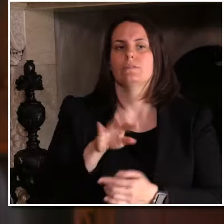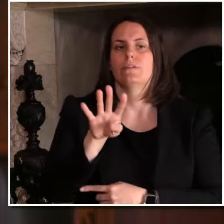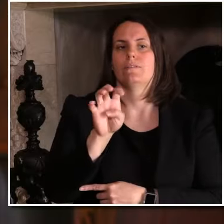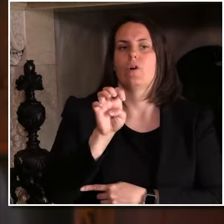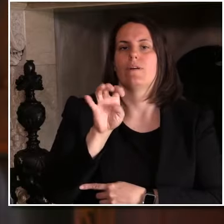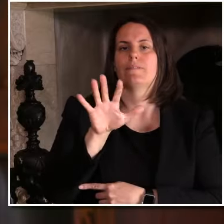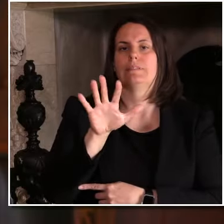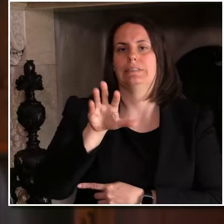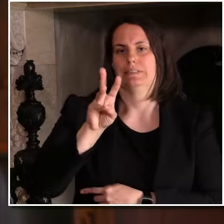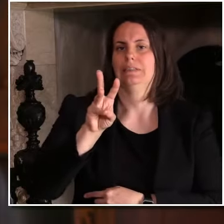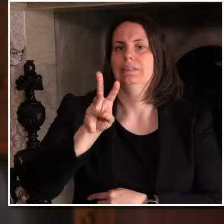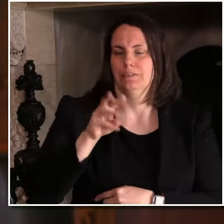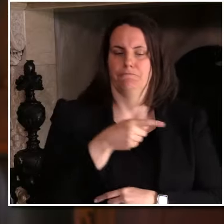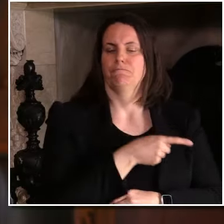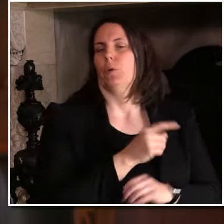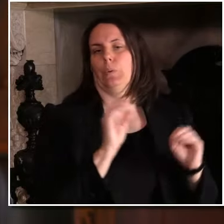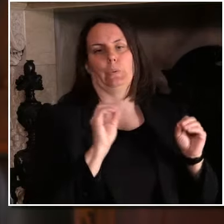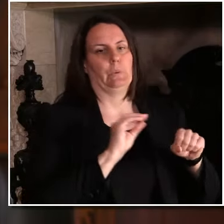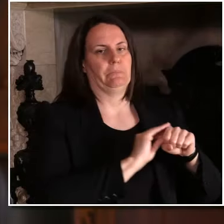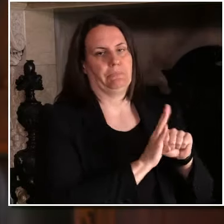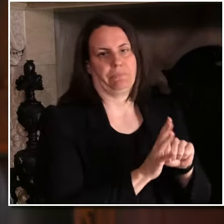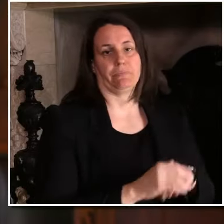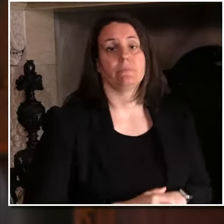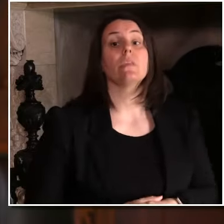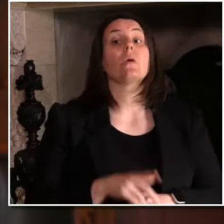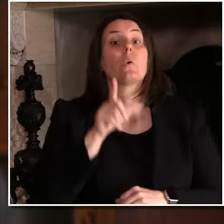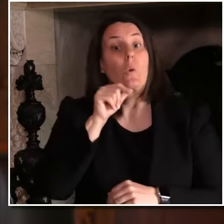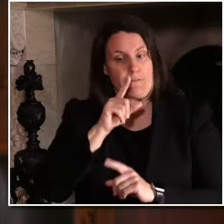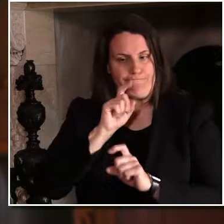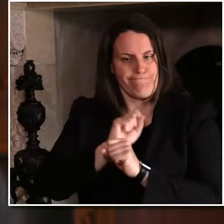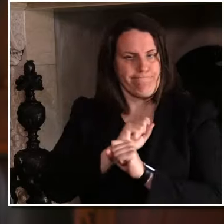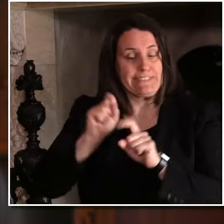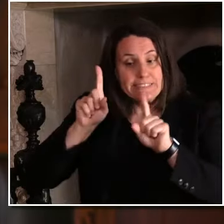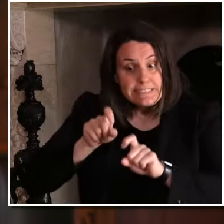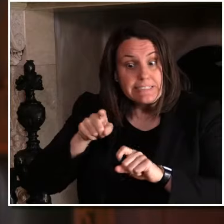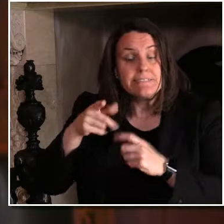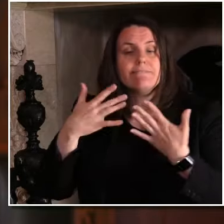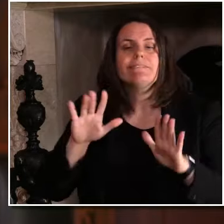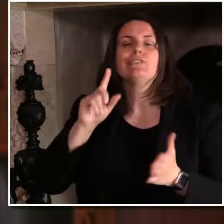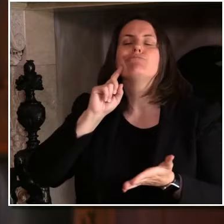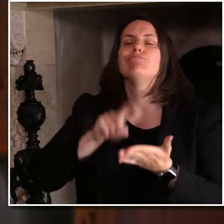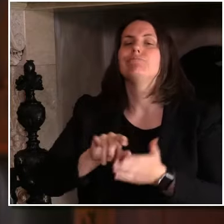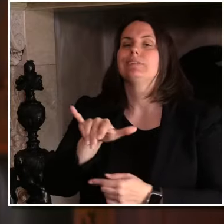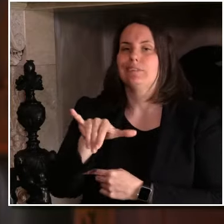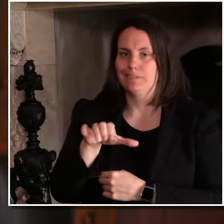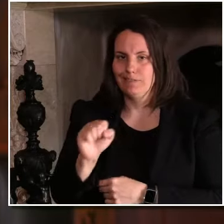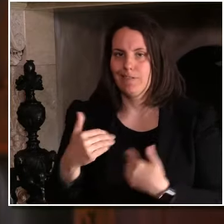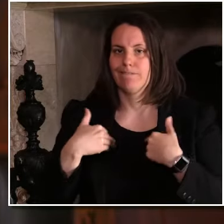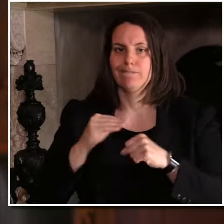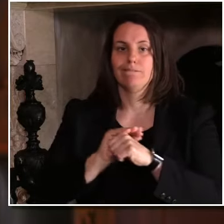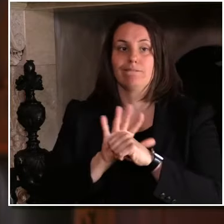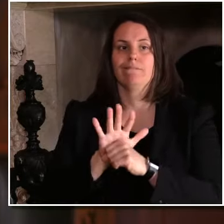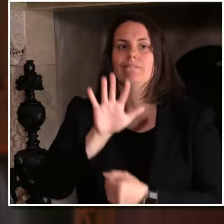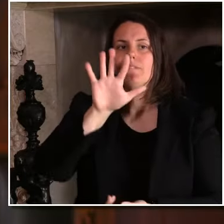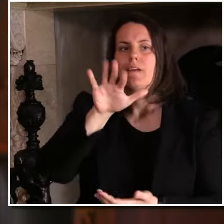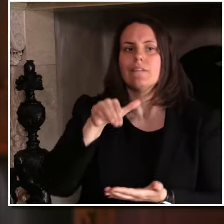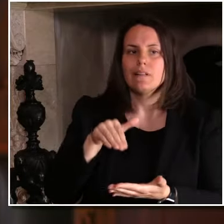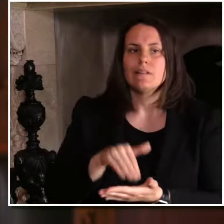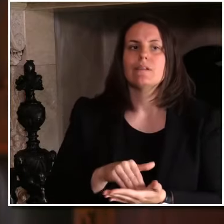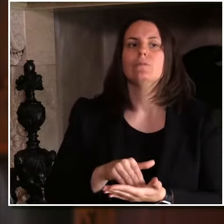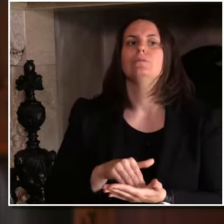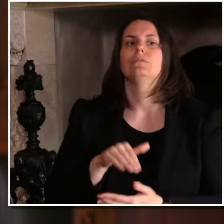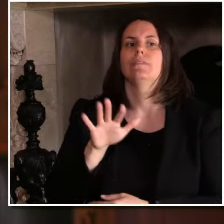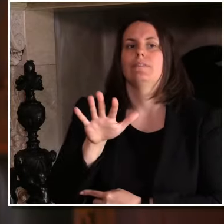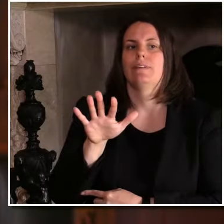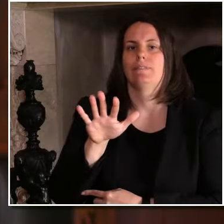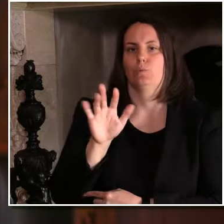of 207. Our deaths now total 257. Thank you for